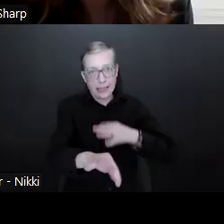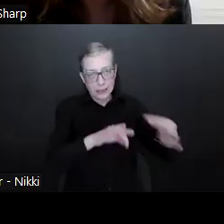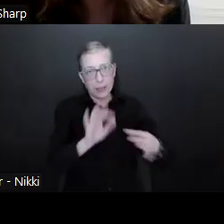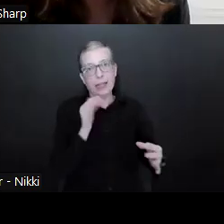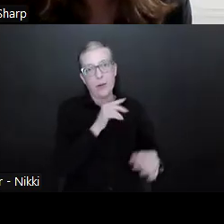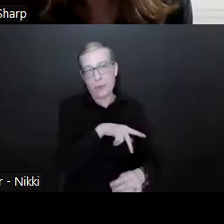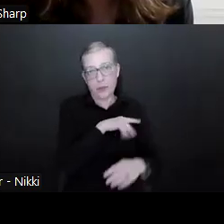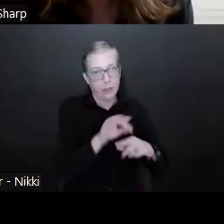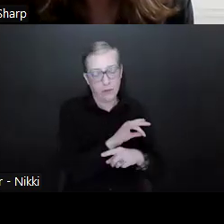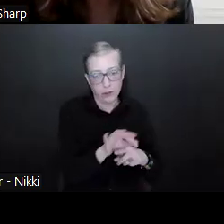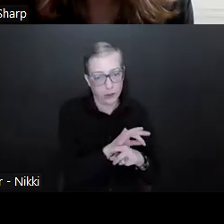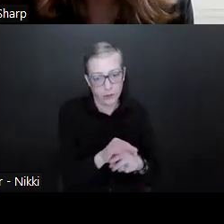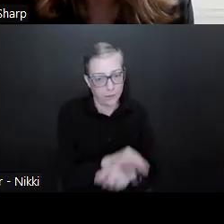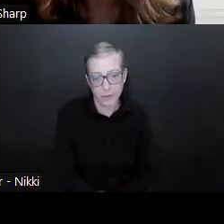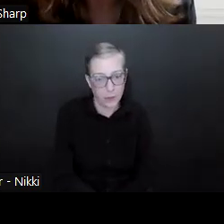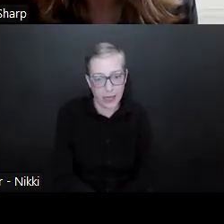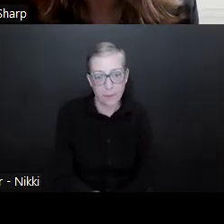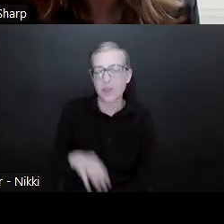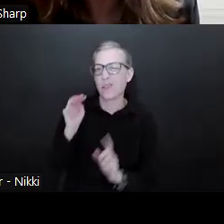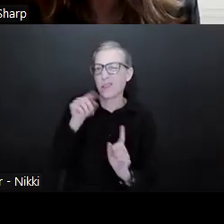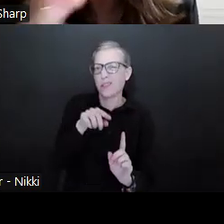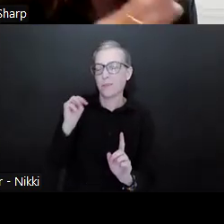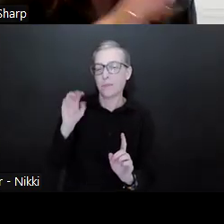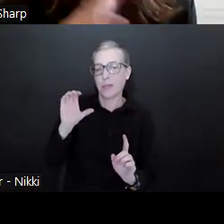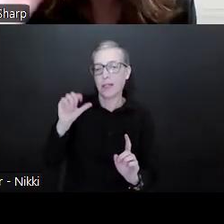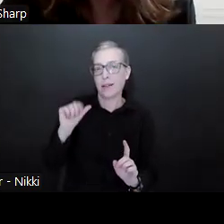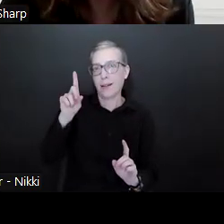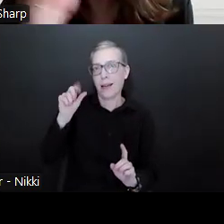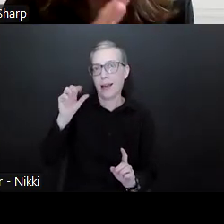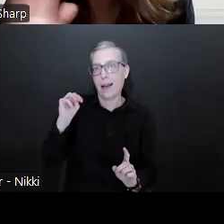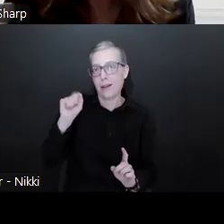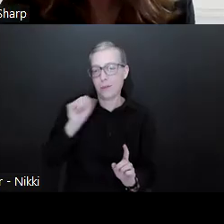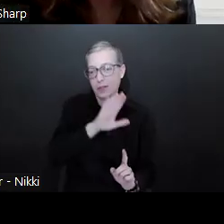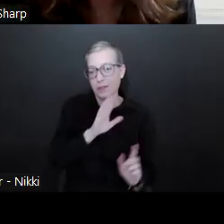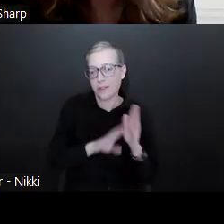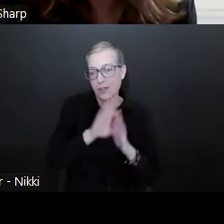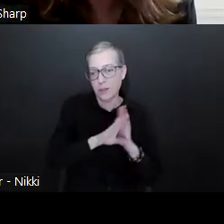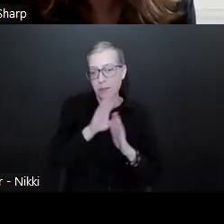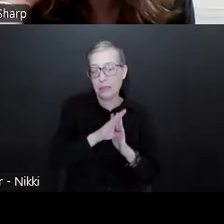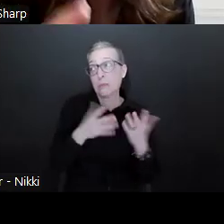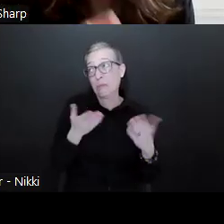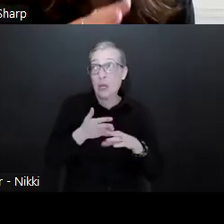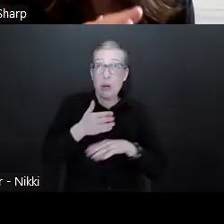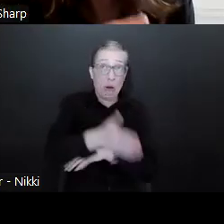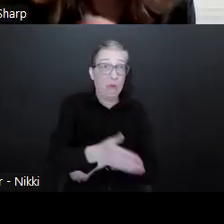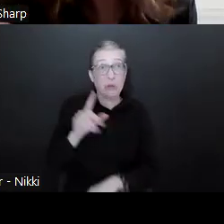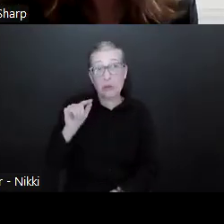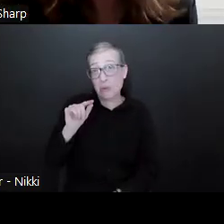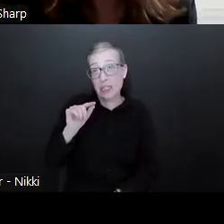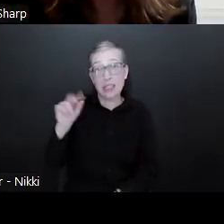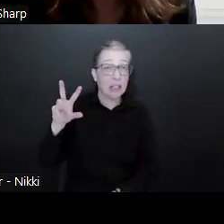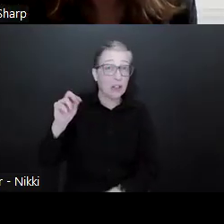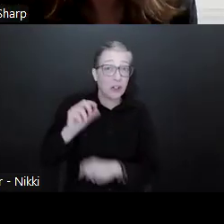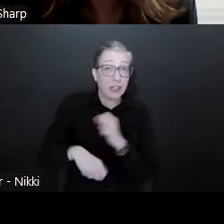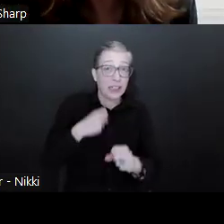model of personality development, and he's developed it out of about 20 to 30 years of developmental research in basic research